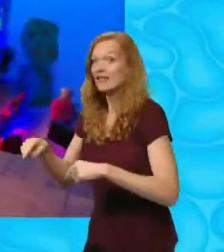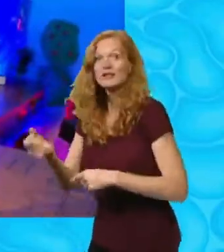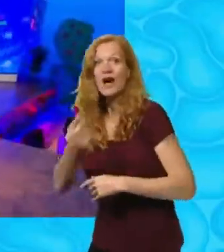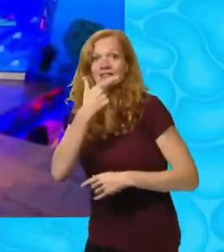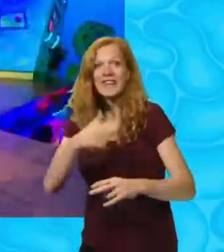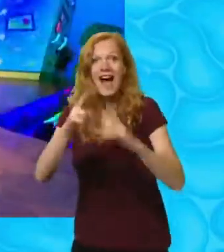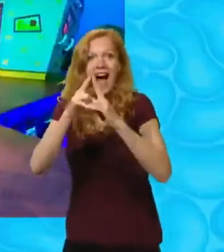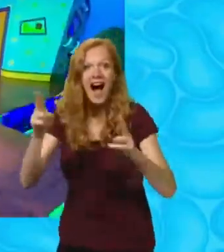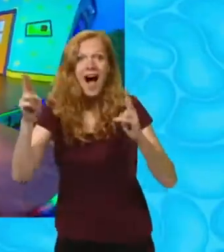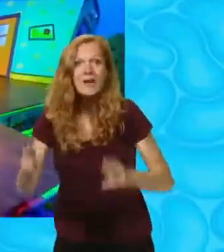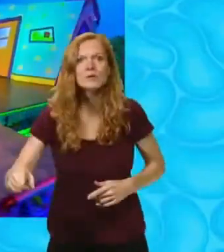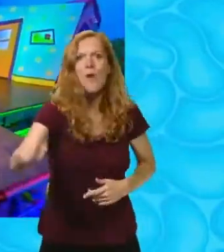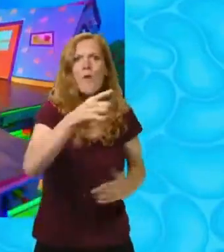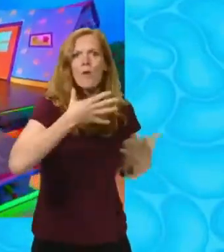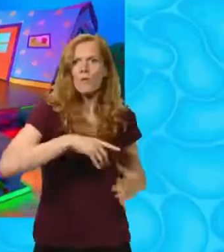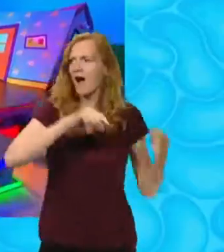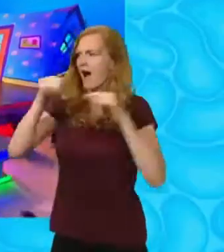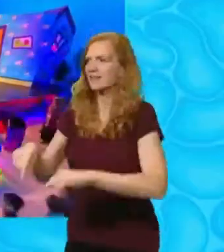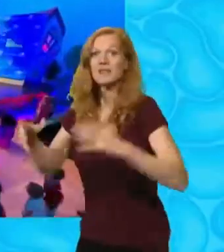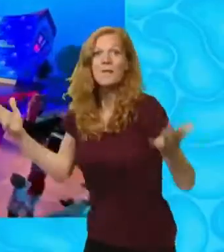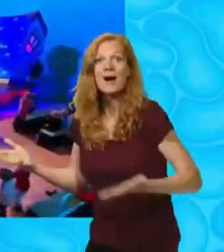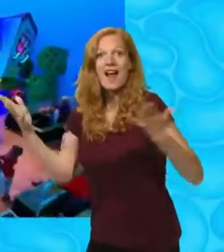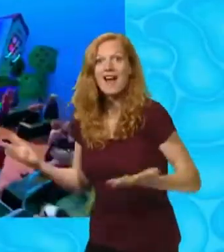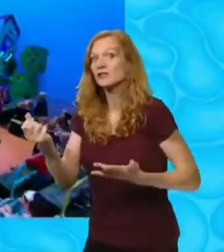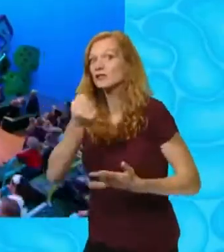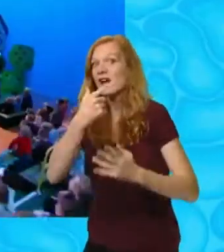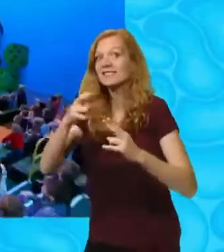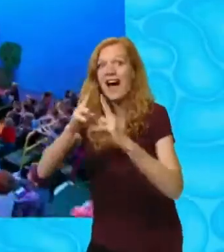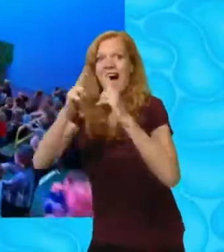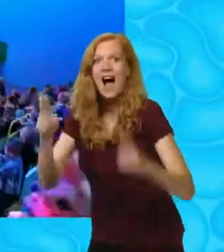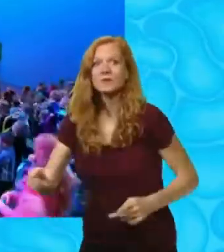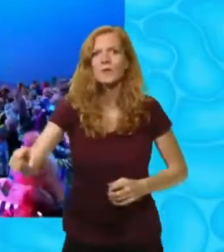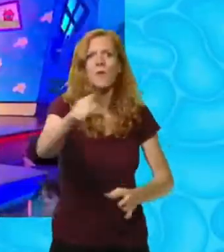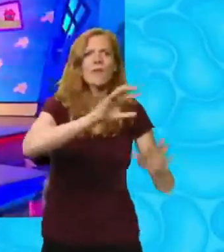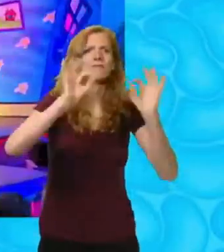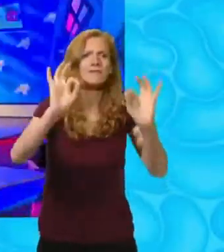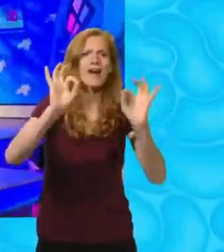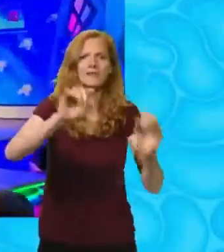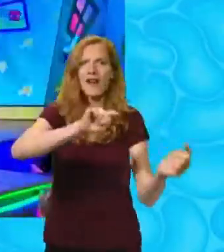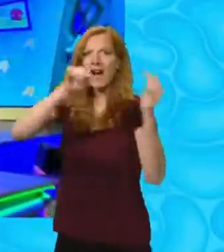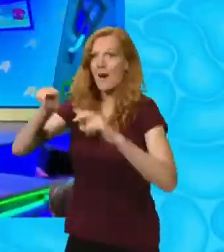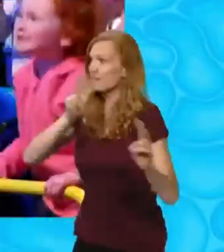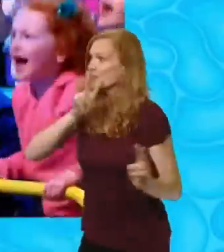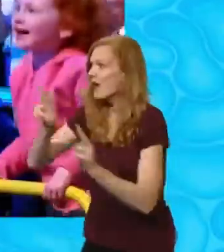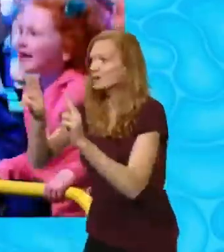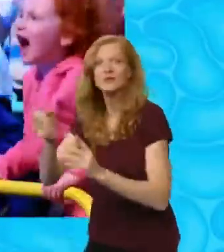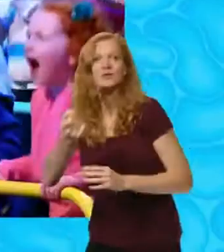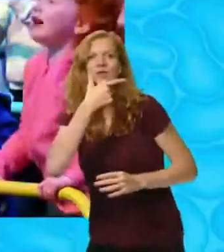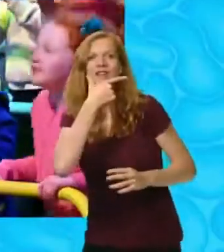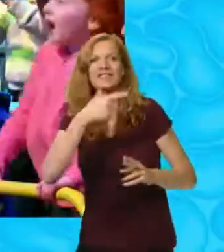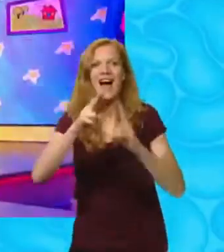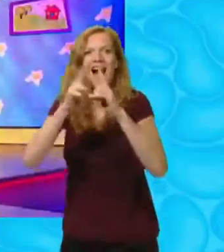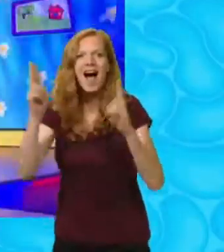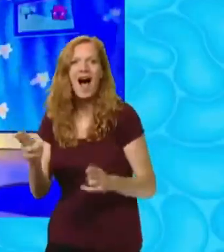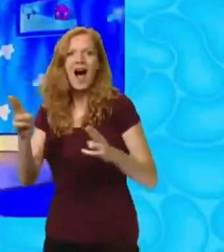in. We go. Justin, this place you wanna play in. Justin, you're my special guest today.